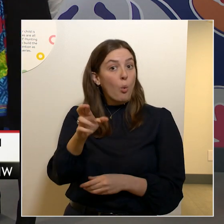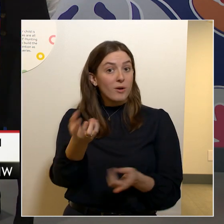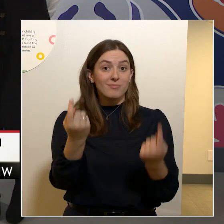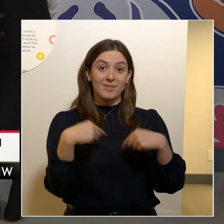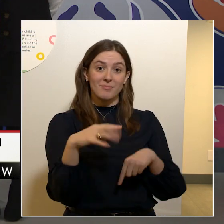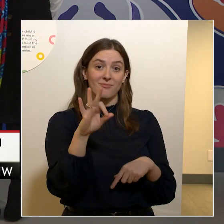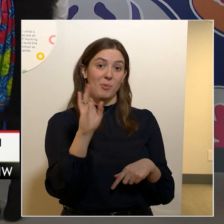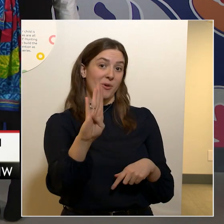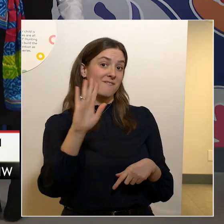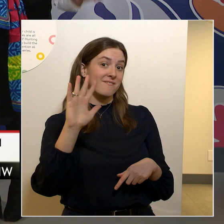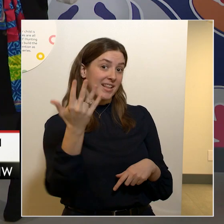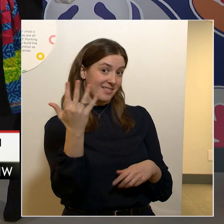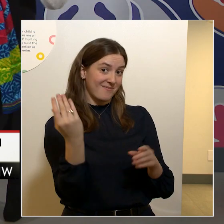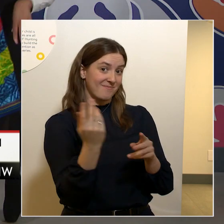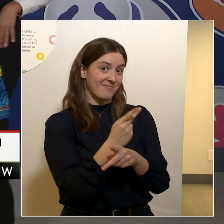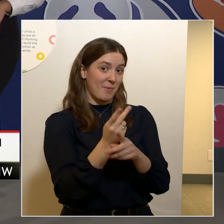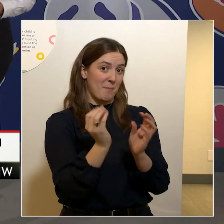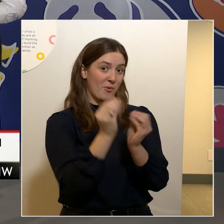5th.